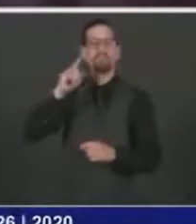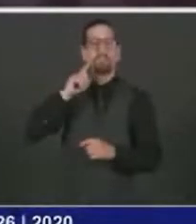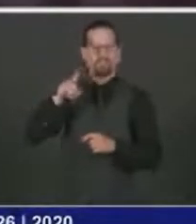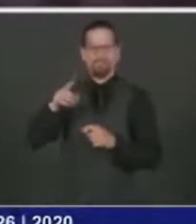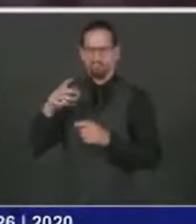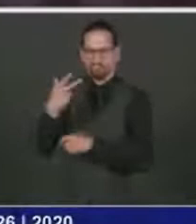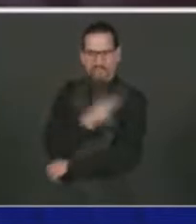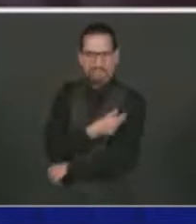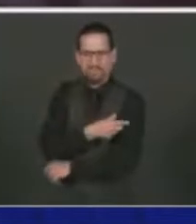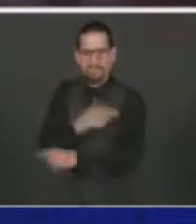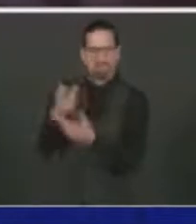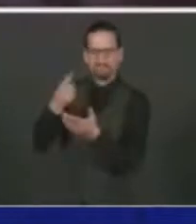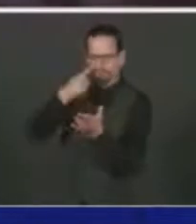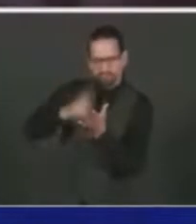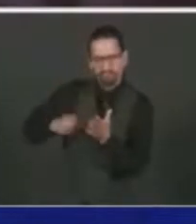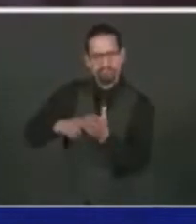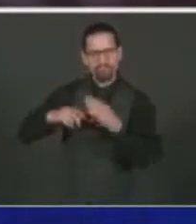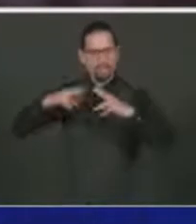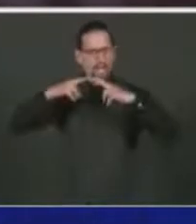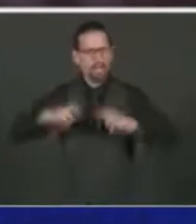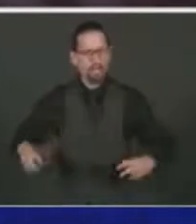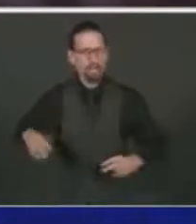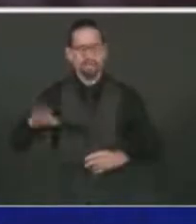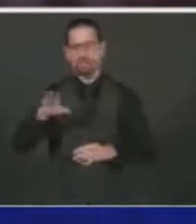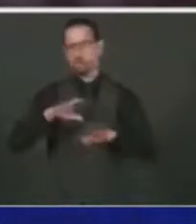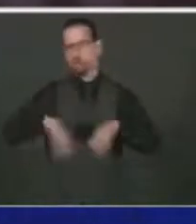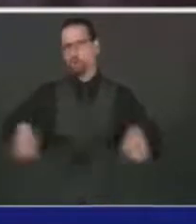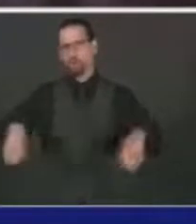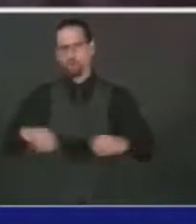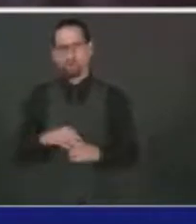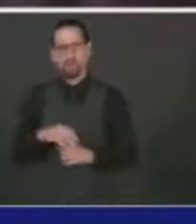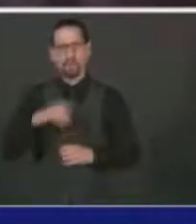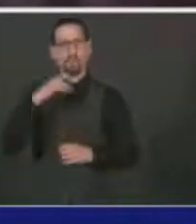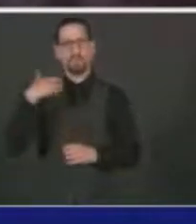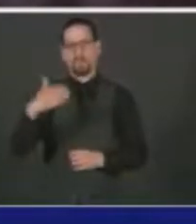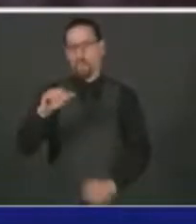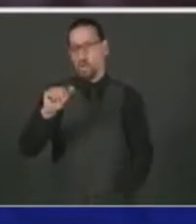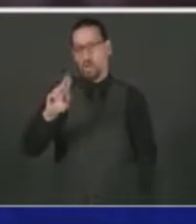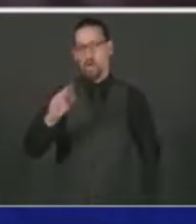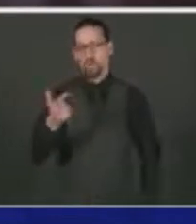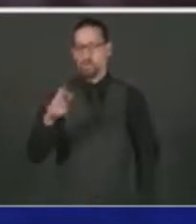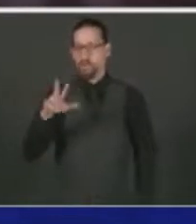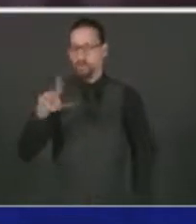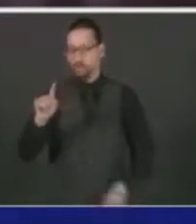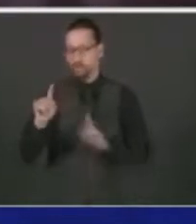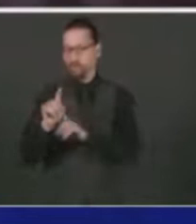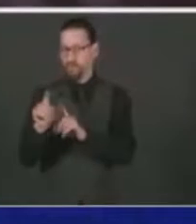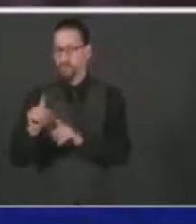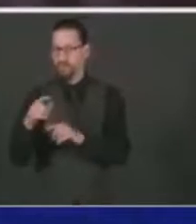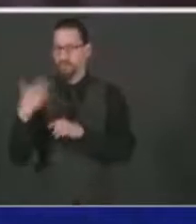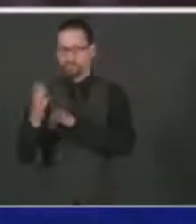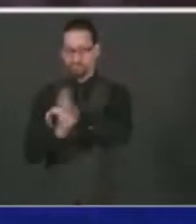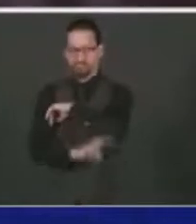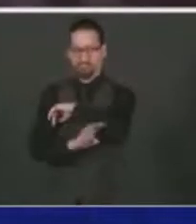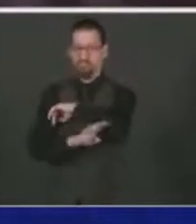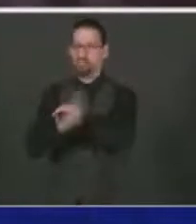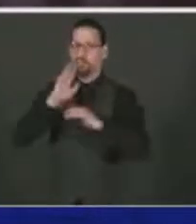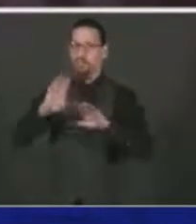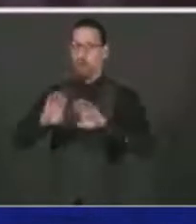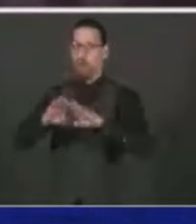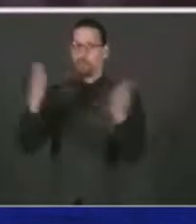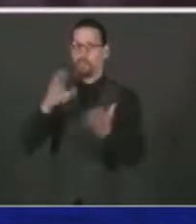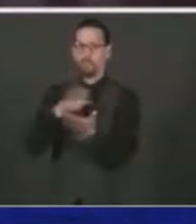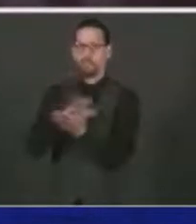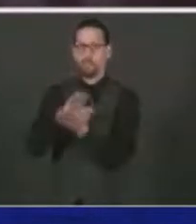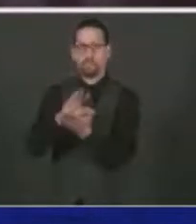We intend to open school August 31st. We want these kids back in school in September. That means we need them all